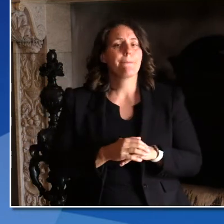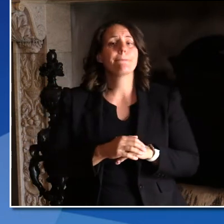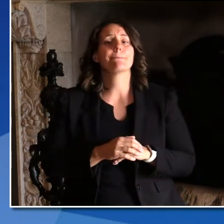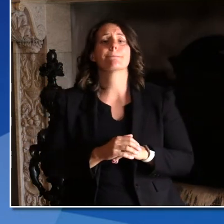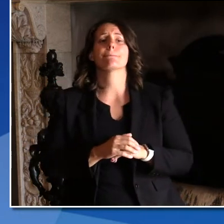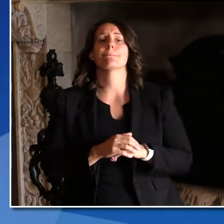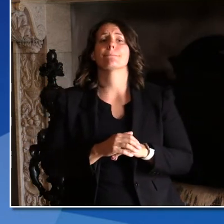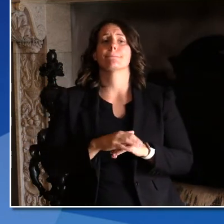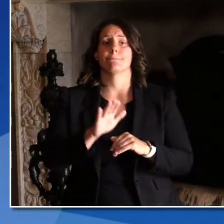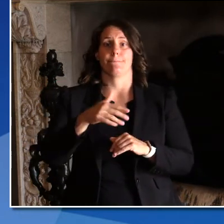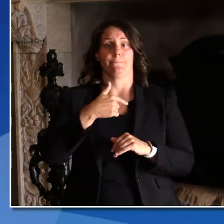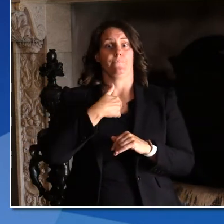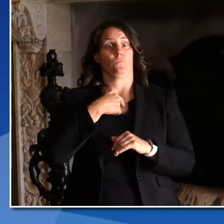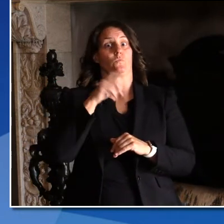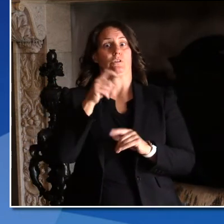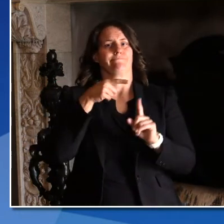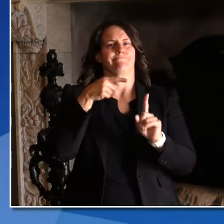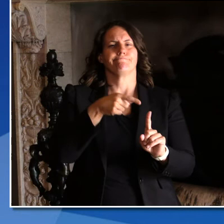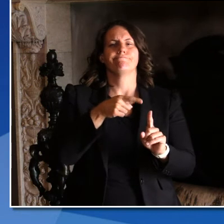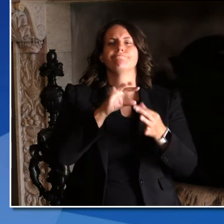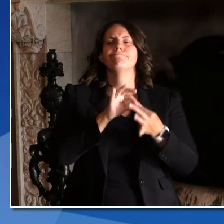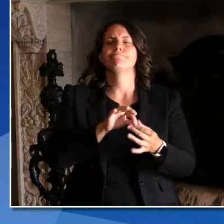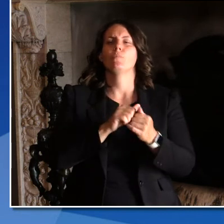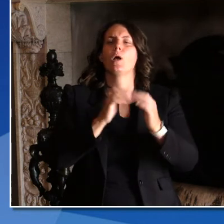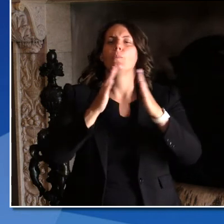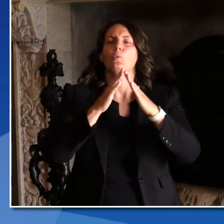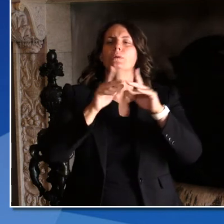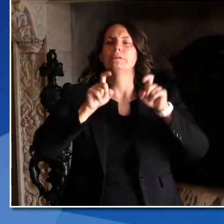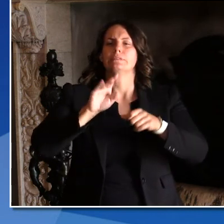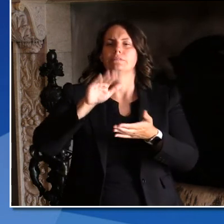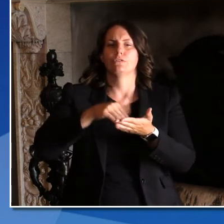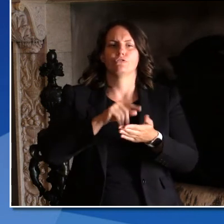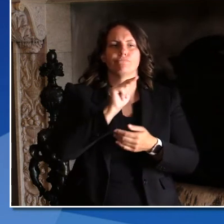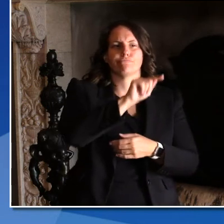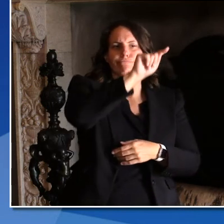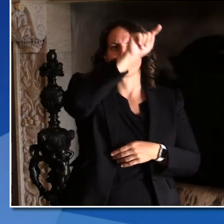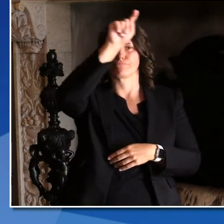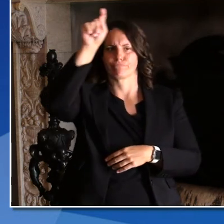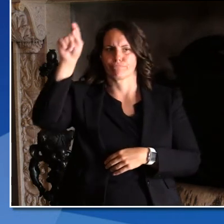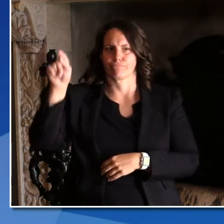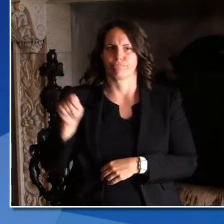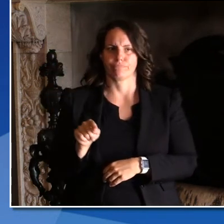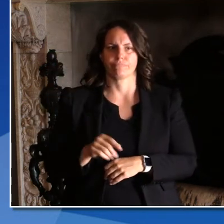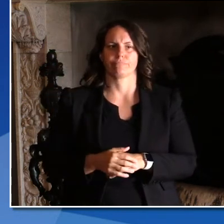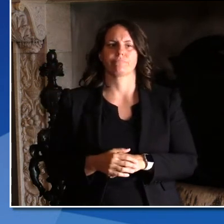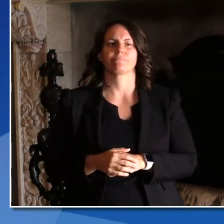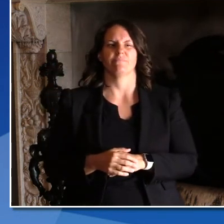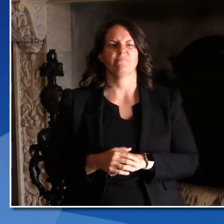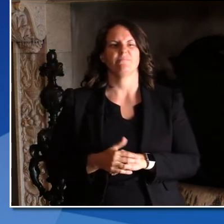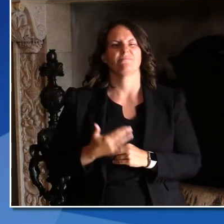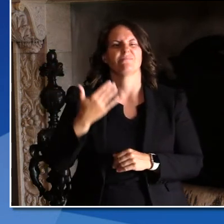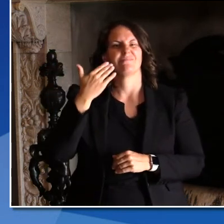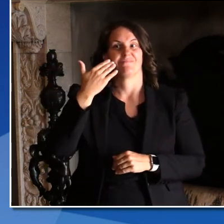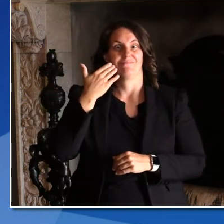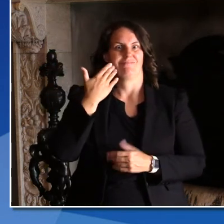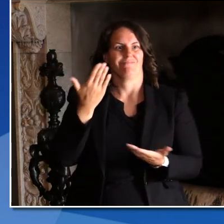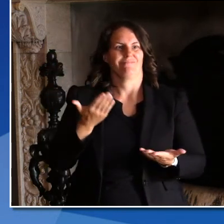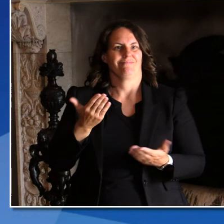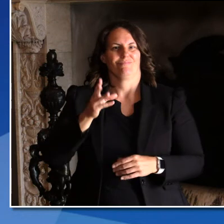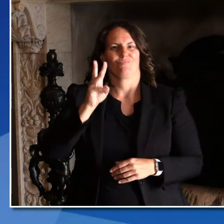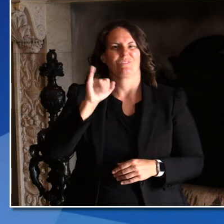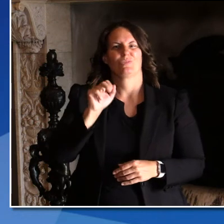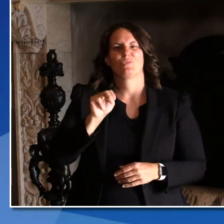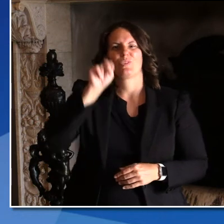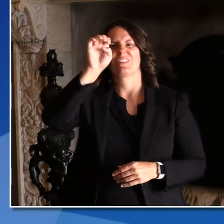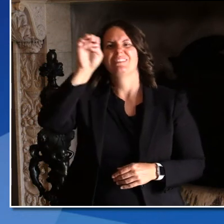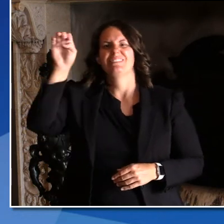sites around the states. I know a lot of places, especially here where we are in Northeast Wisconsin, some places require you to have